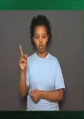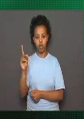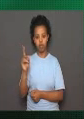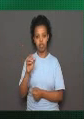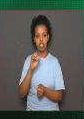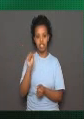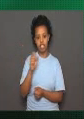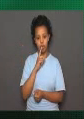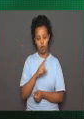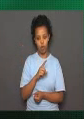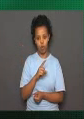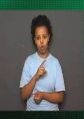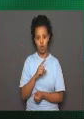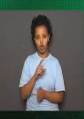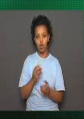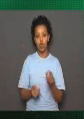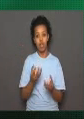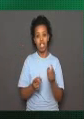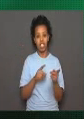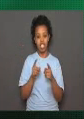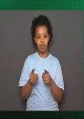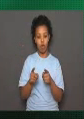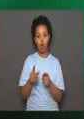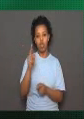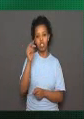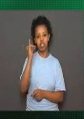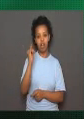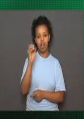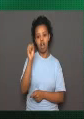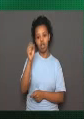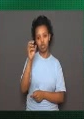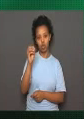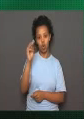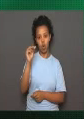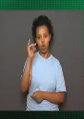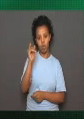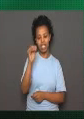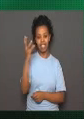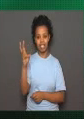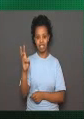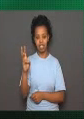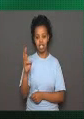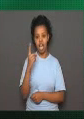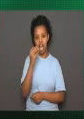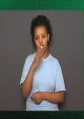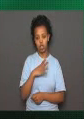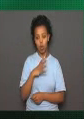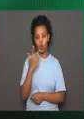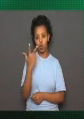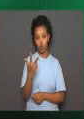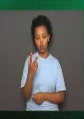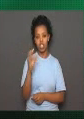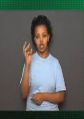Duplication can lead to trisomy 16, which is when someone has 3 copies